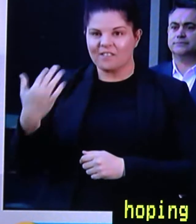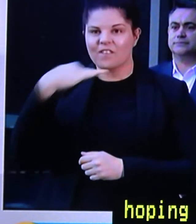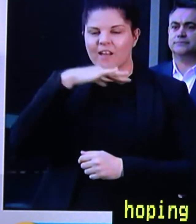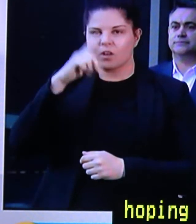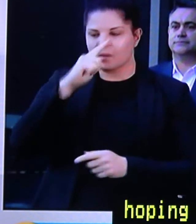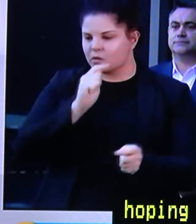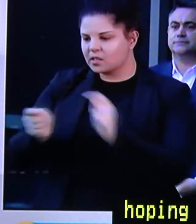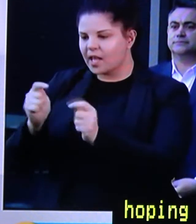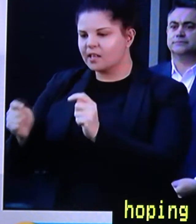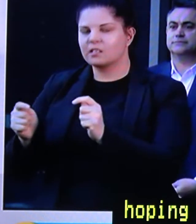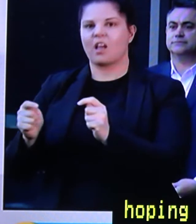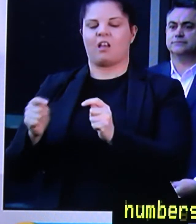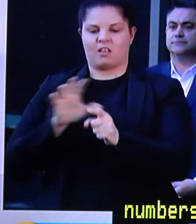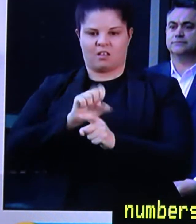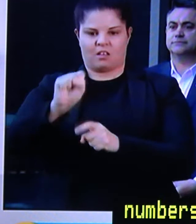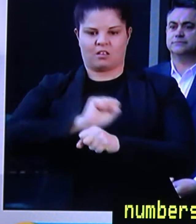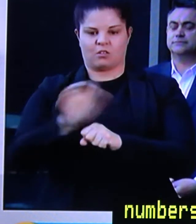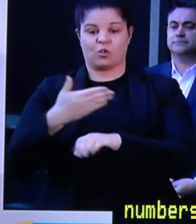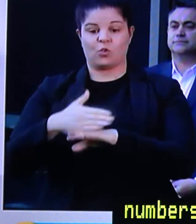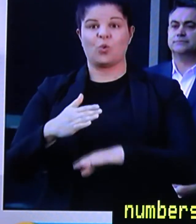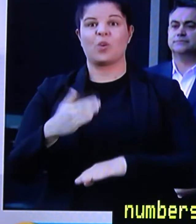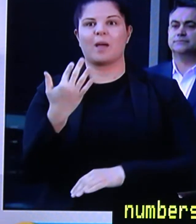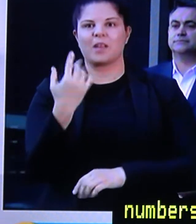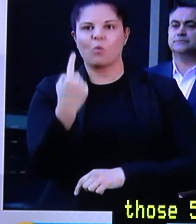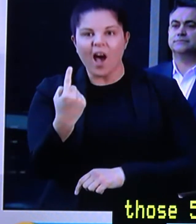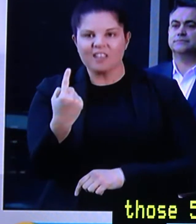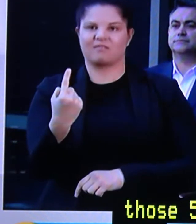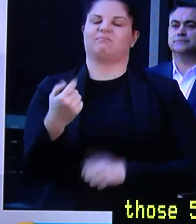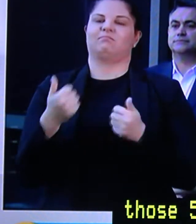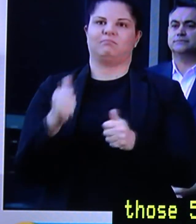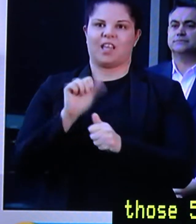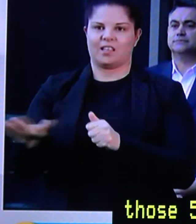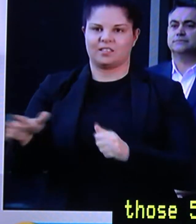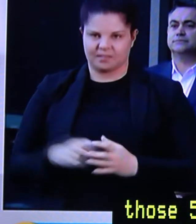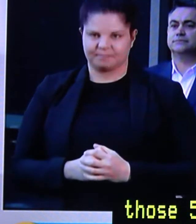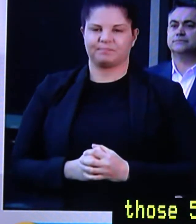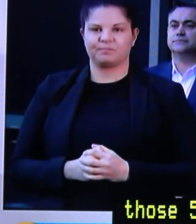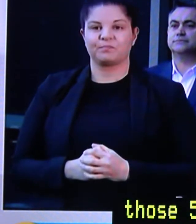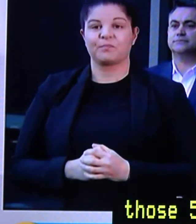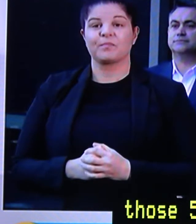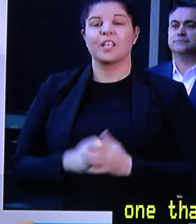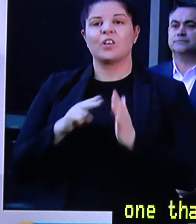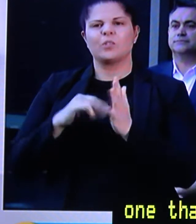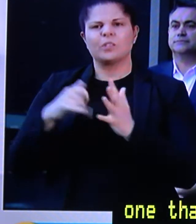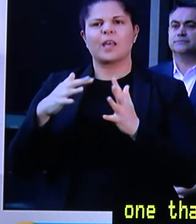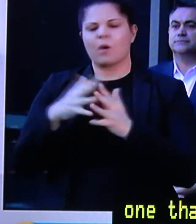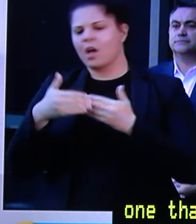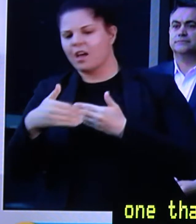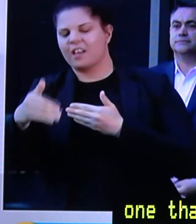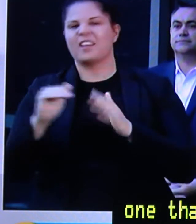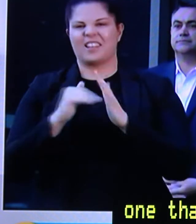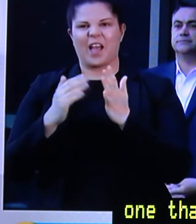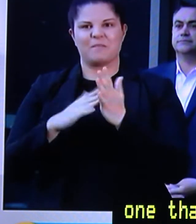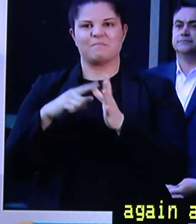only one that tested positive, which is again a positive sign. As New South Wales moves into May and as we look to be